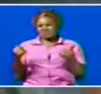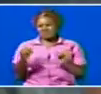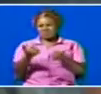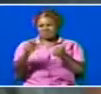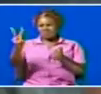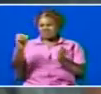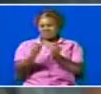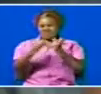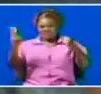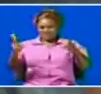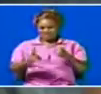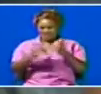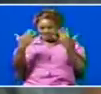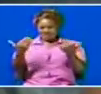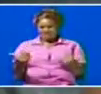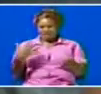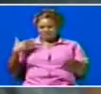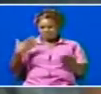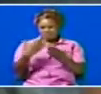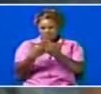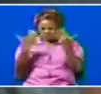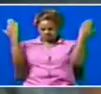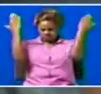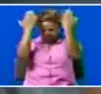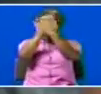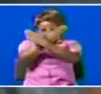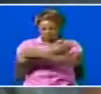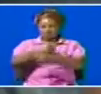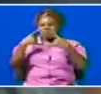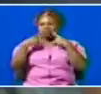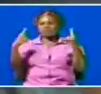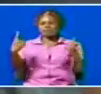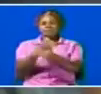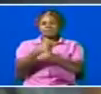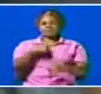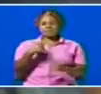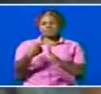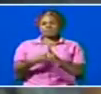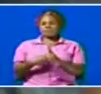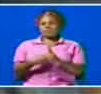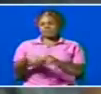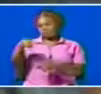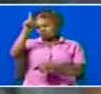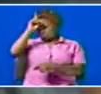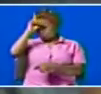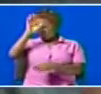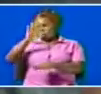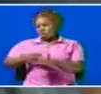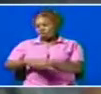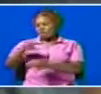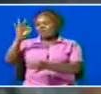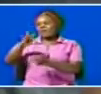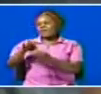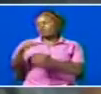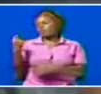Francis Kivumbi 2017. We're here until midnight as we continue to cover various reactions from the ground with regard to that